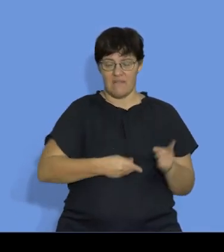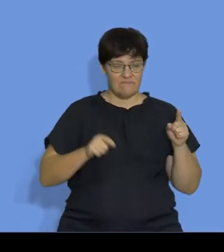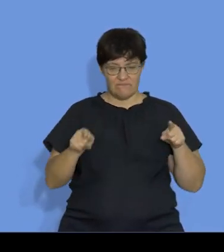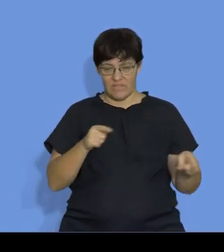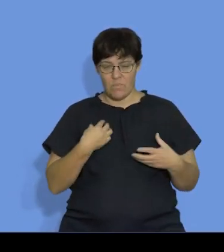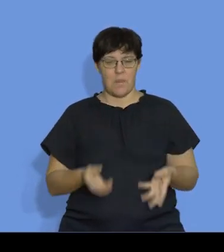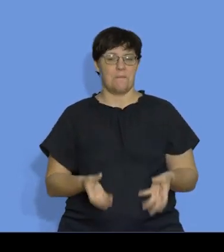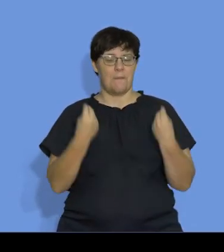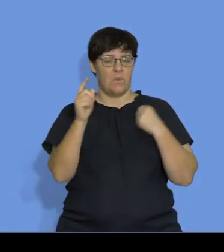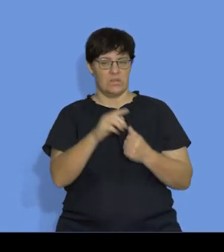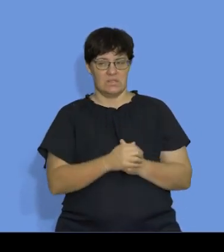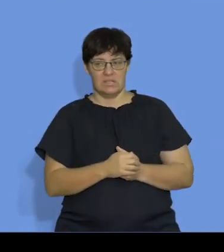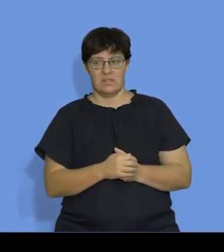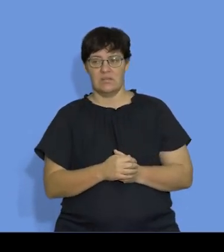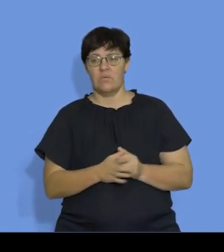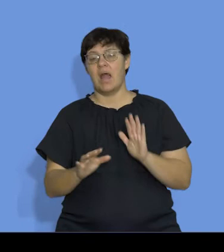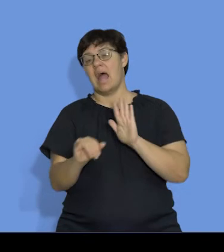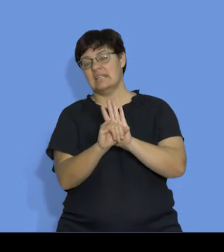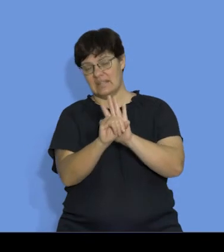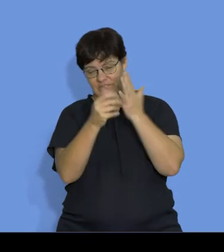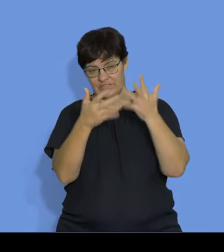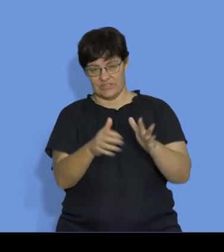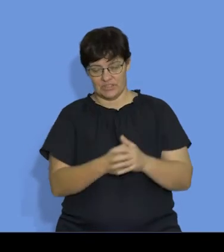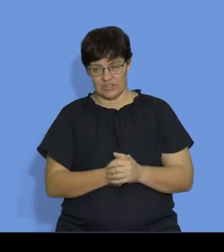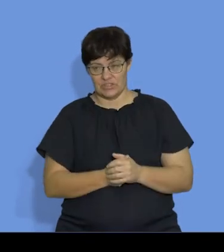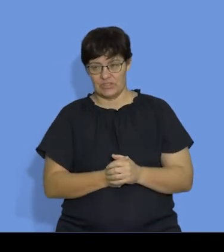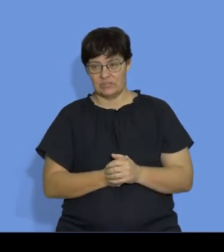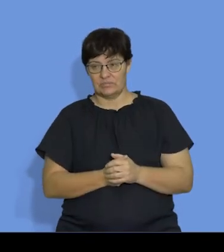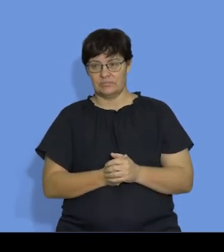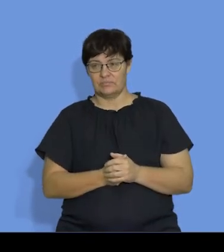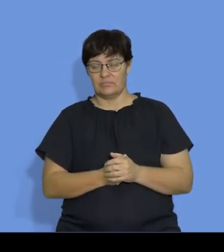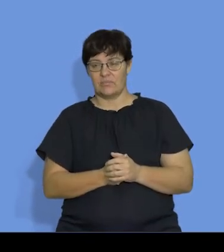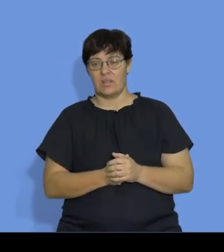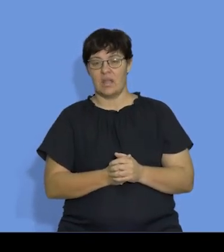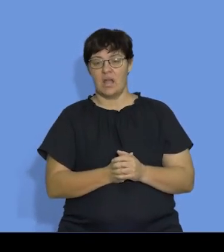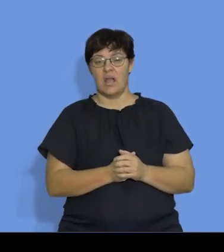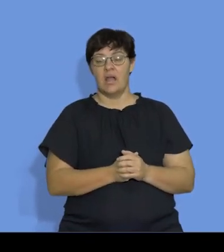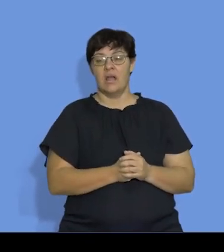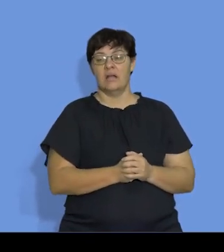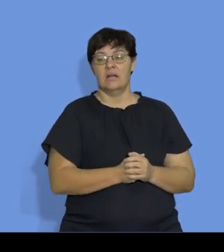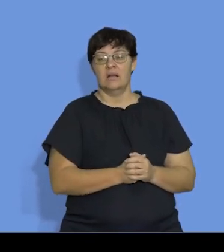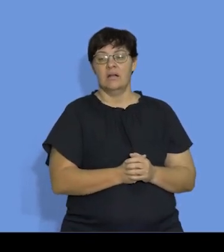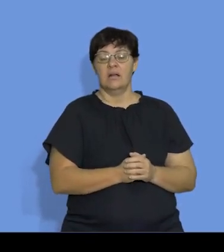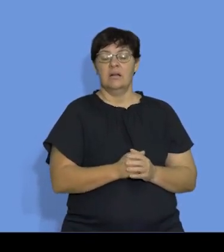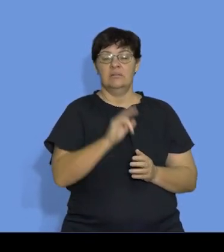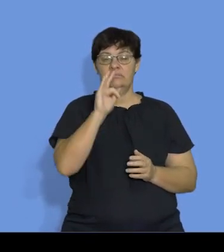have? We have identified that for iron to be reduced, its oxidation number, it